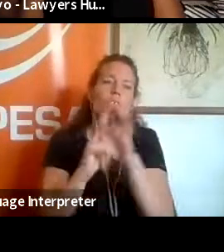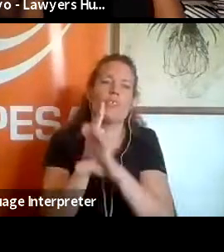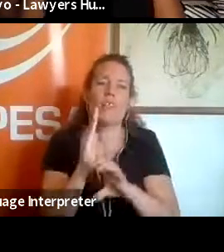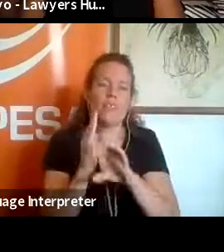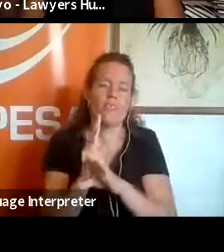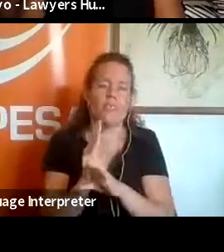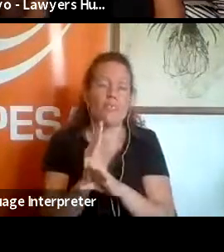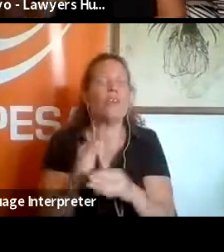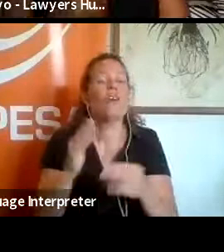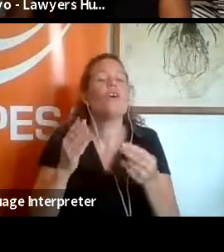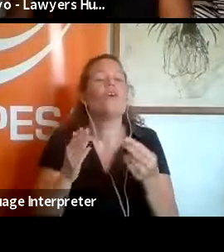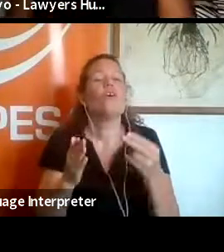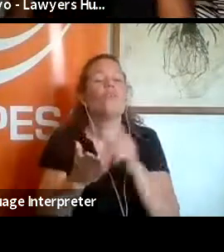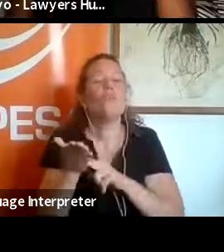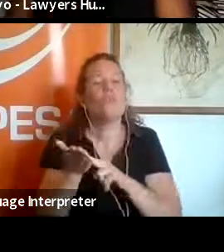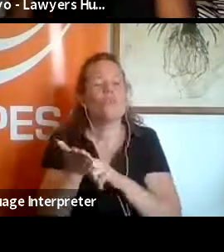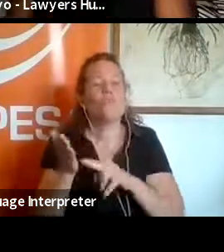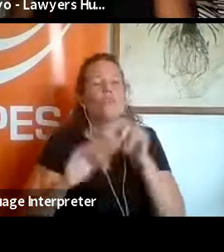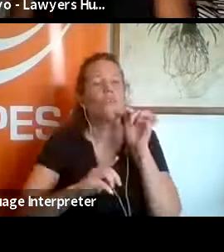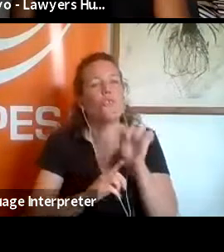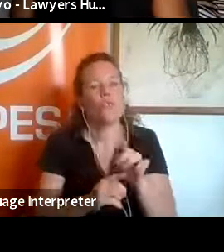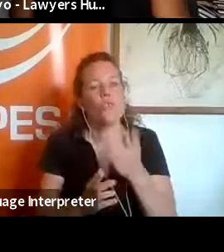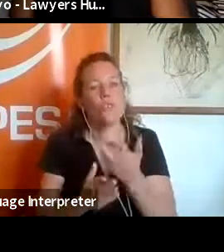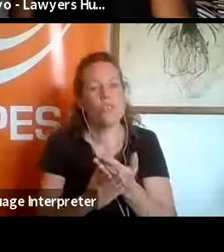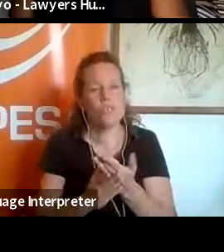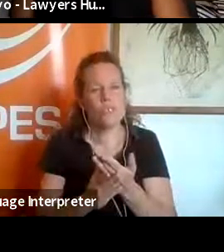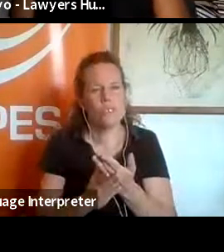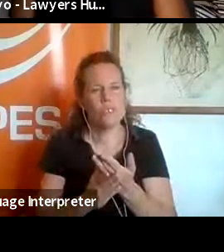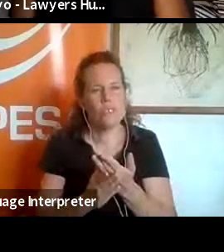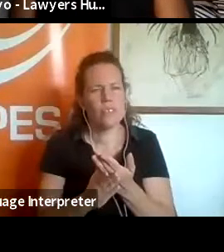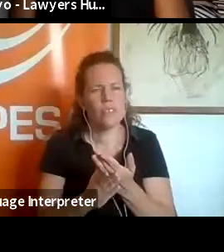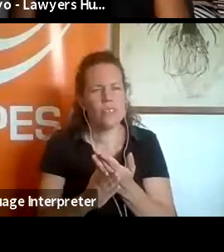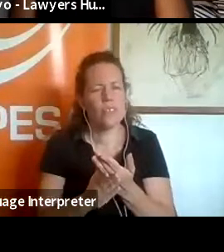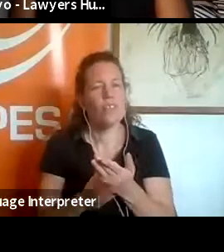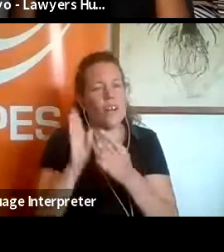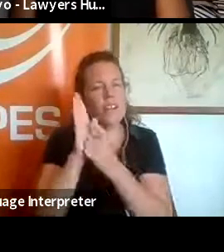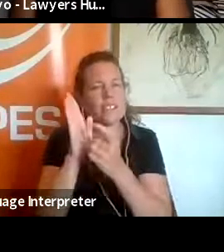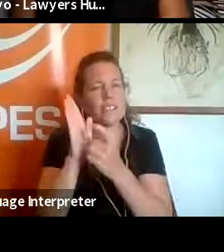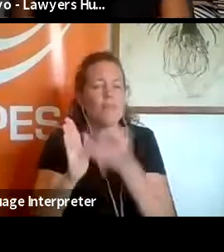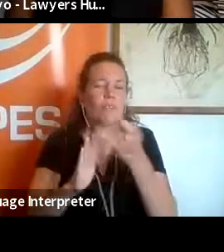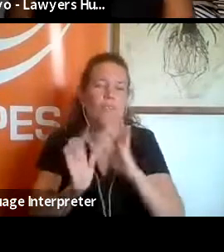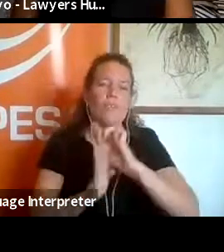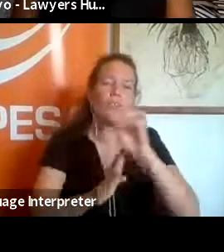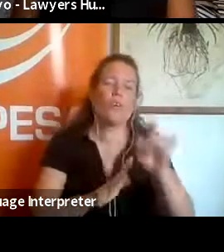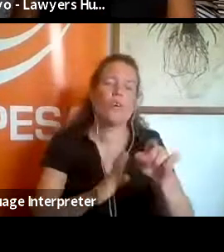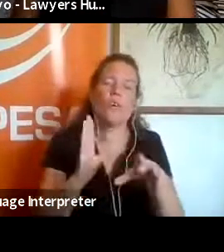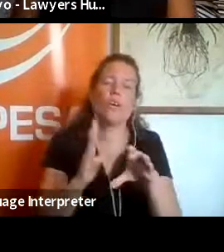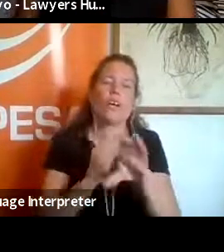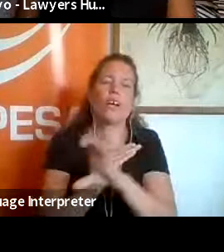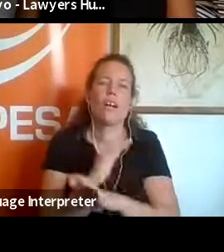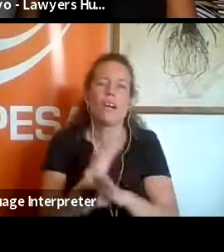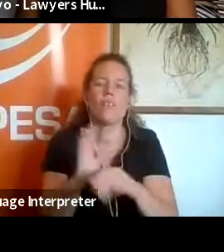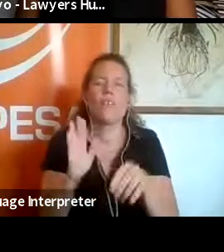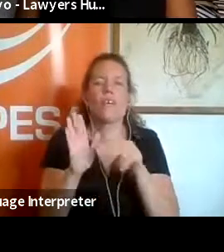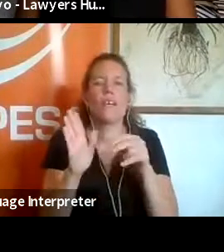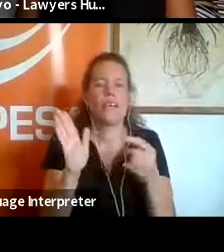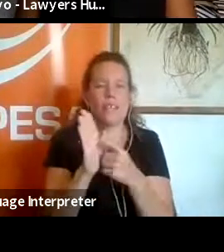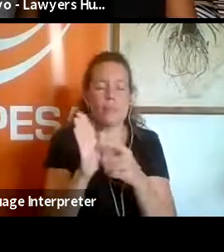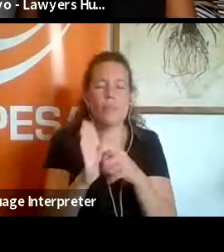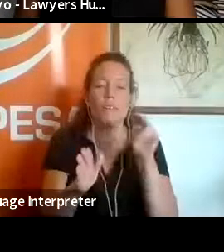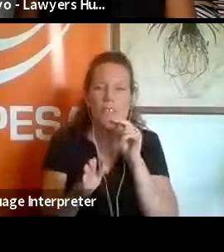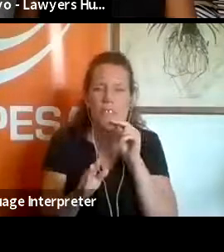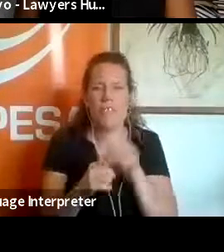their policies that as it relates to online regulation. So for example, if you go to countries like Nigeria, countries